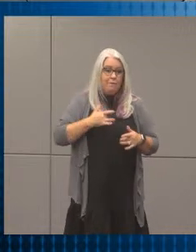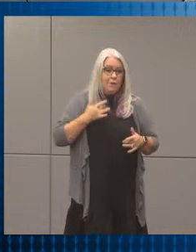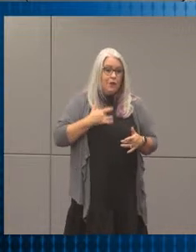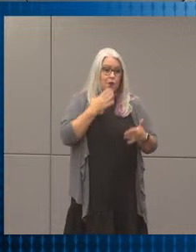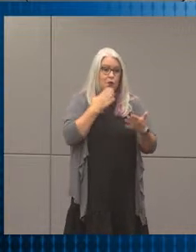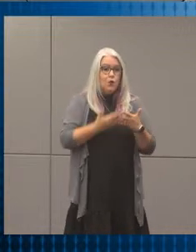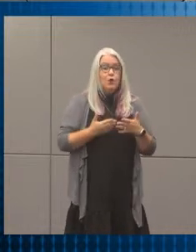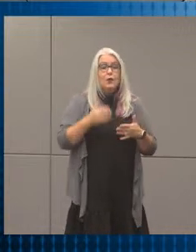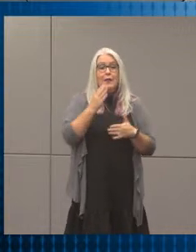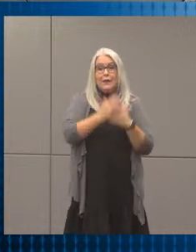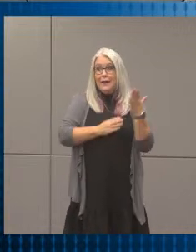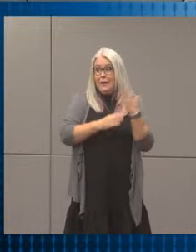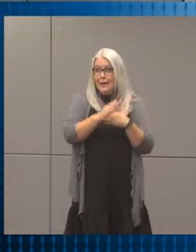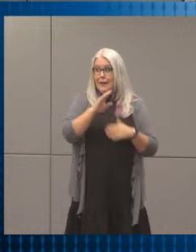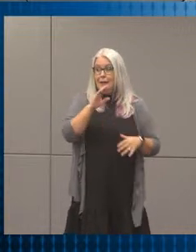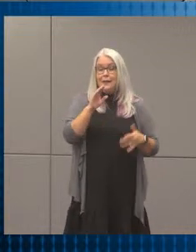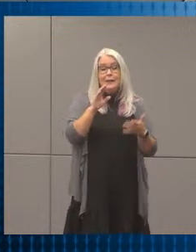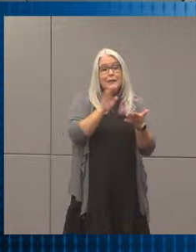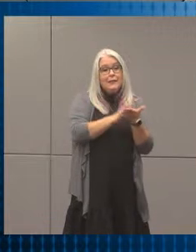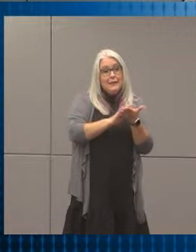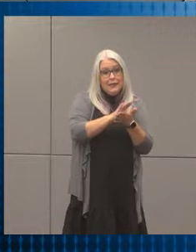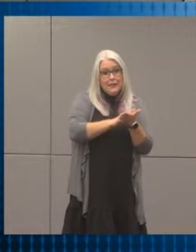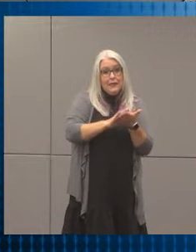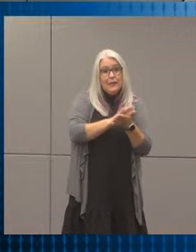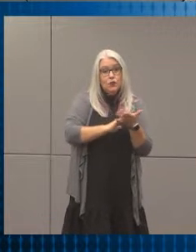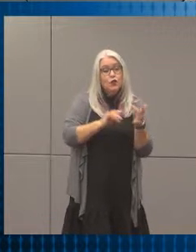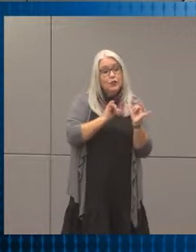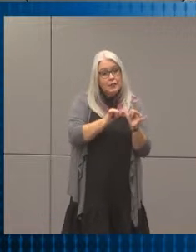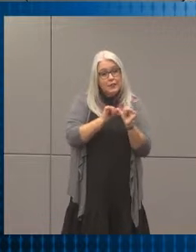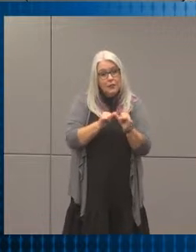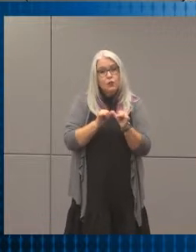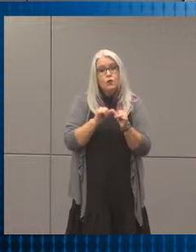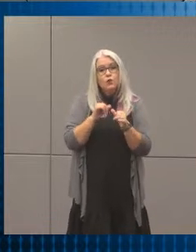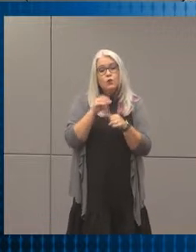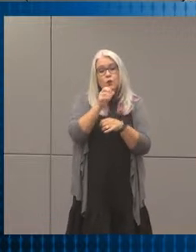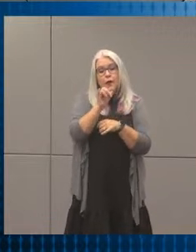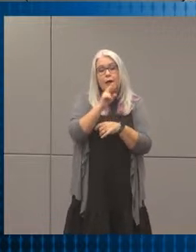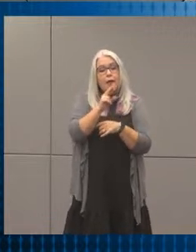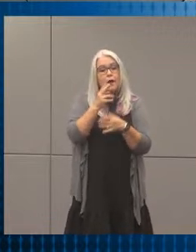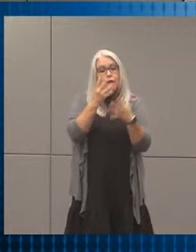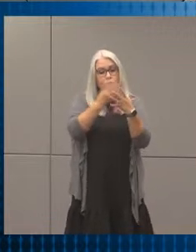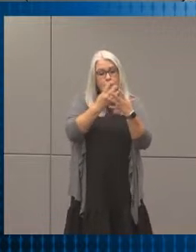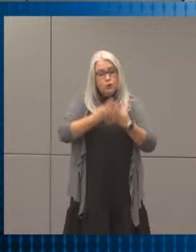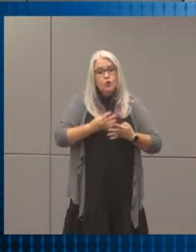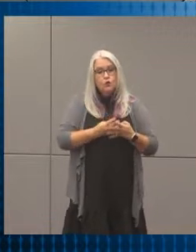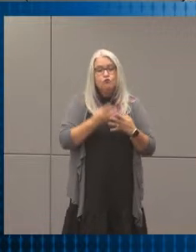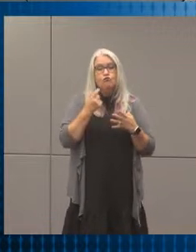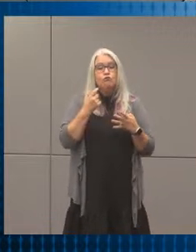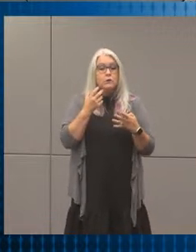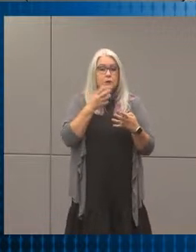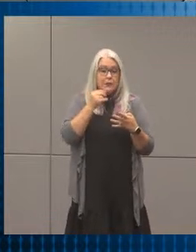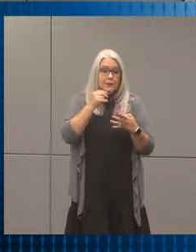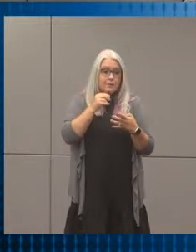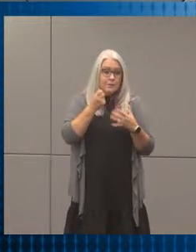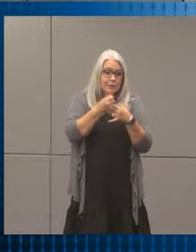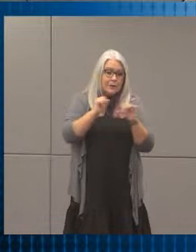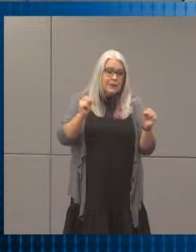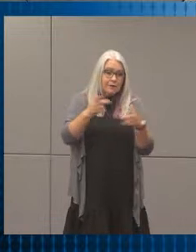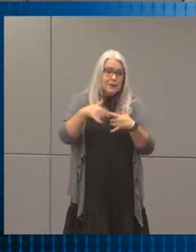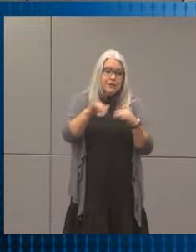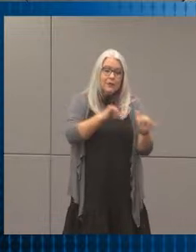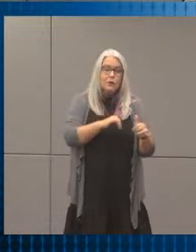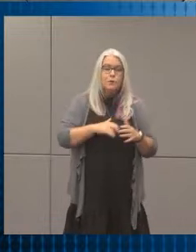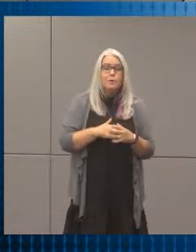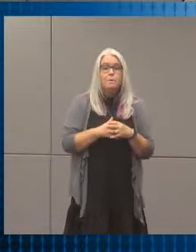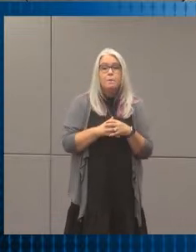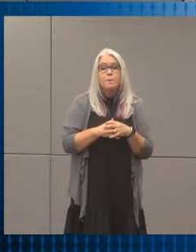hand sanitizer, and continue to employ air filtration systems that meet established safety standards, and eliminate